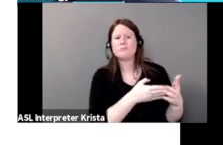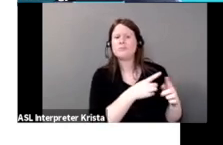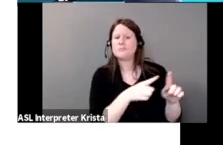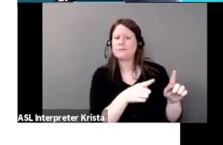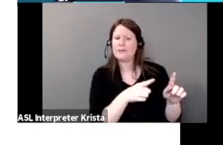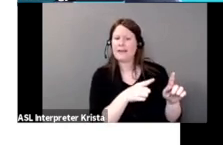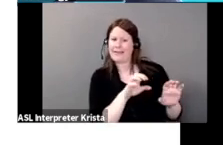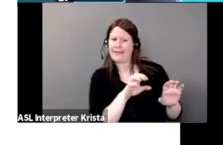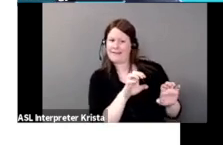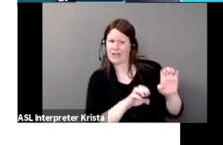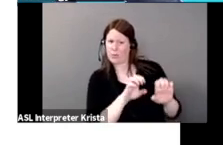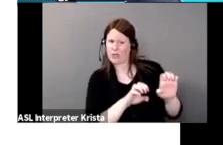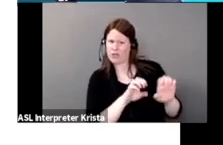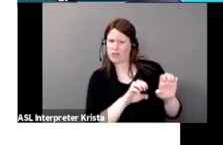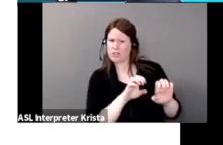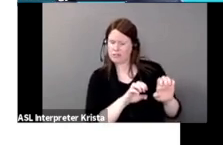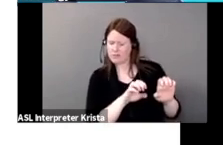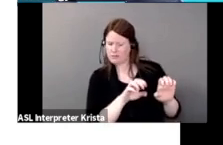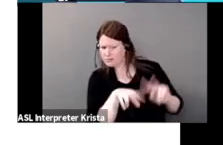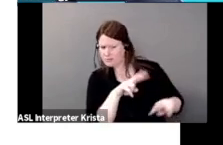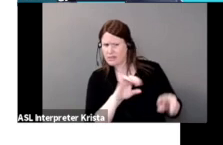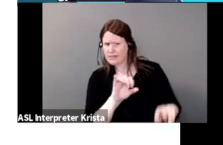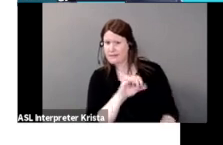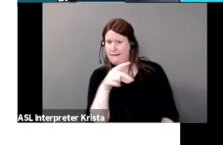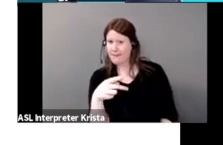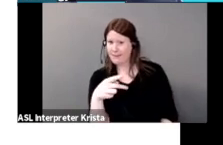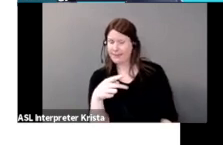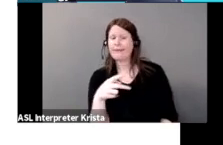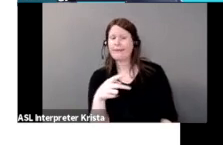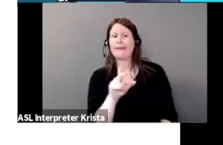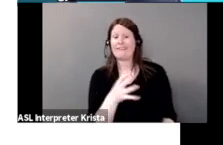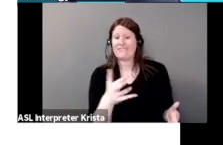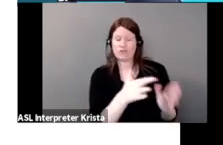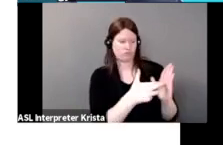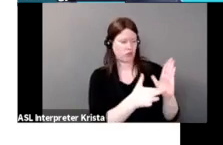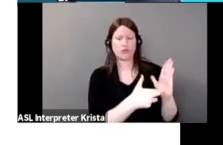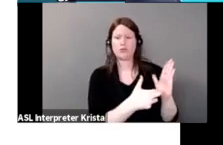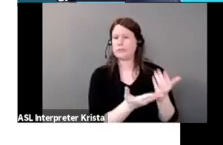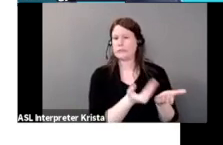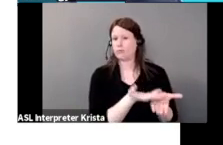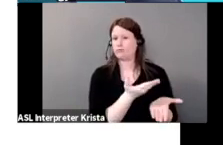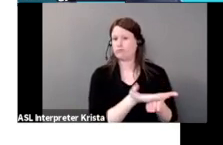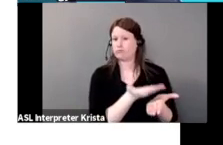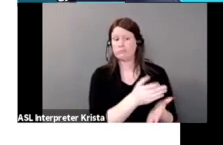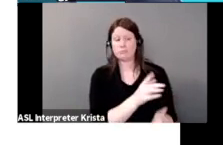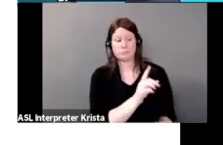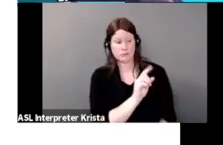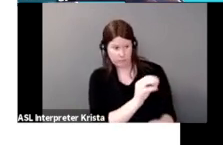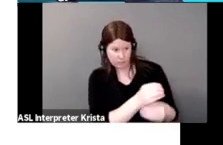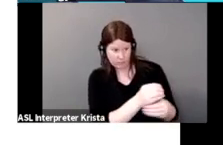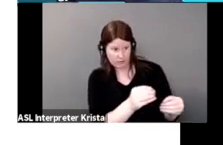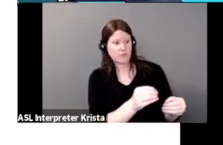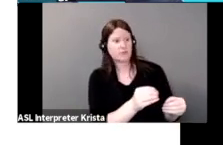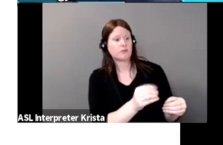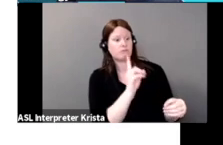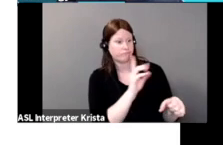as IP, is much easier if you have registered it and if the trademark office says, yes, you own this